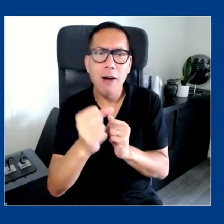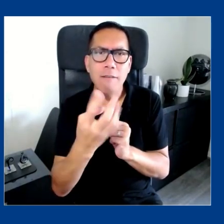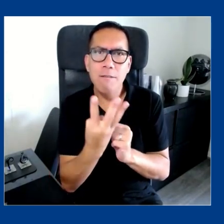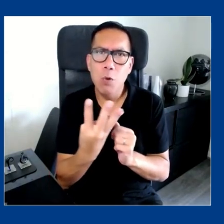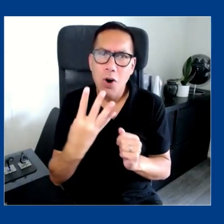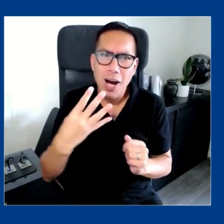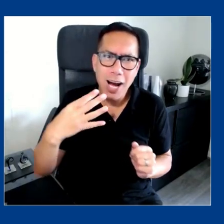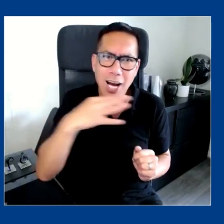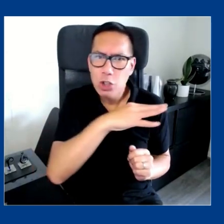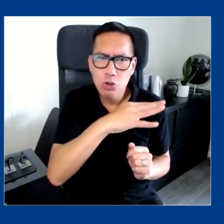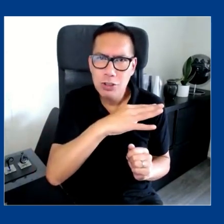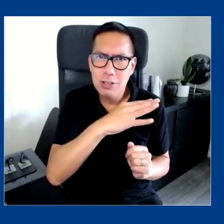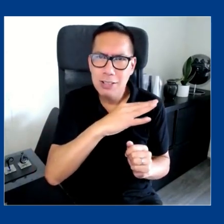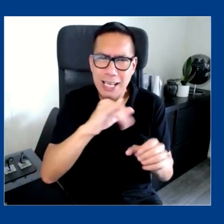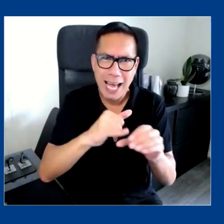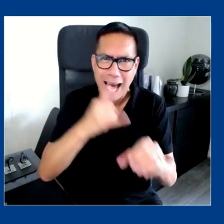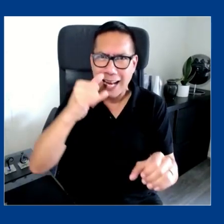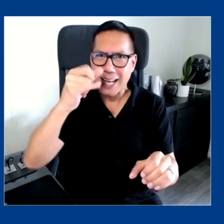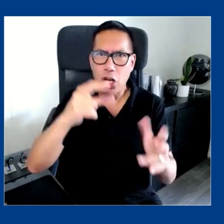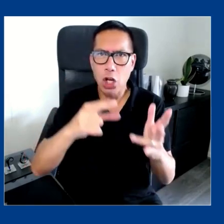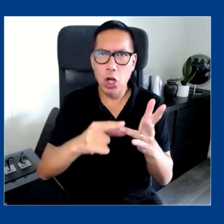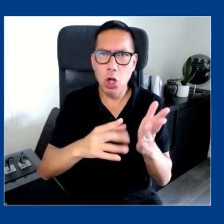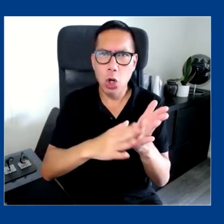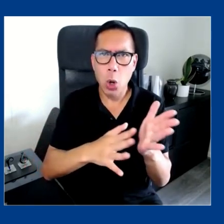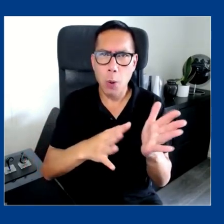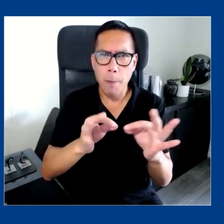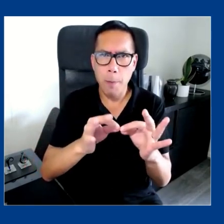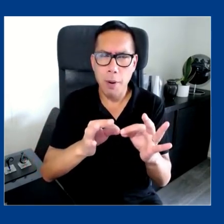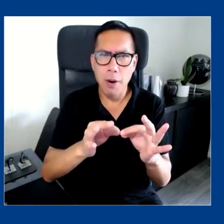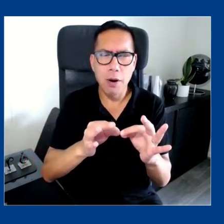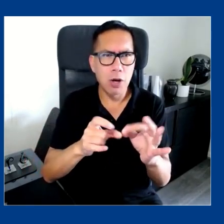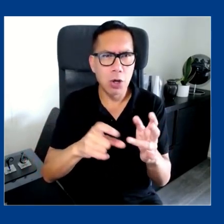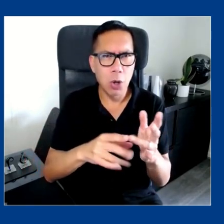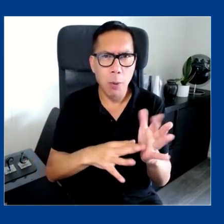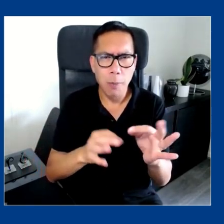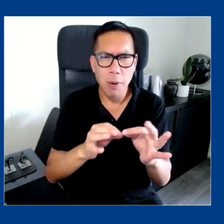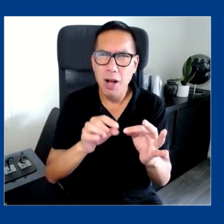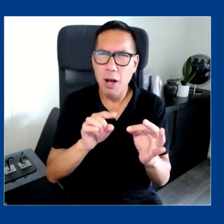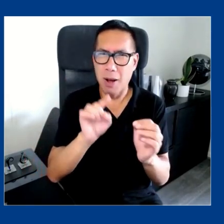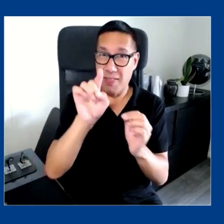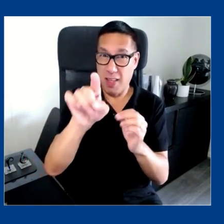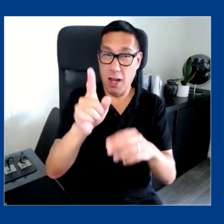honeycomb bees. This one only is 5 or 7.